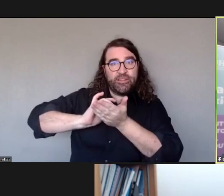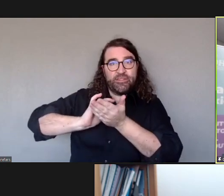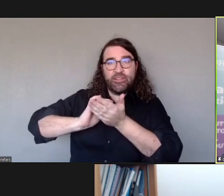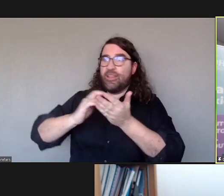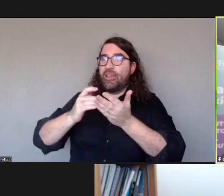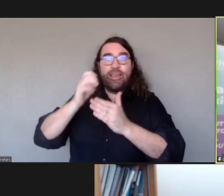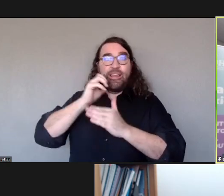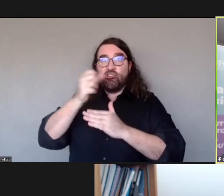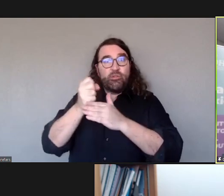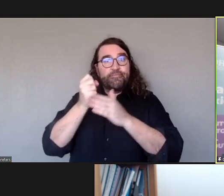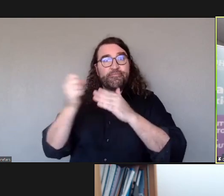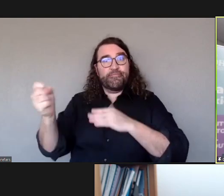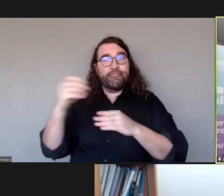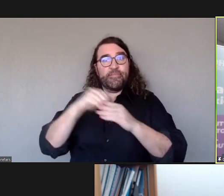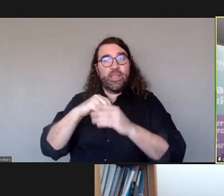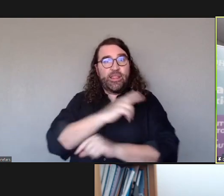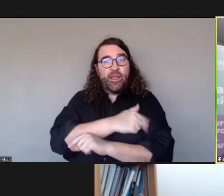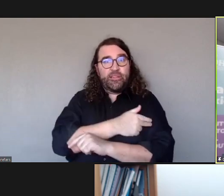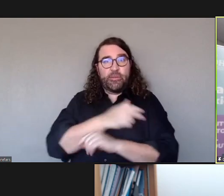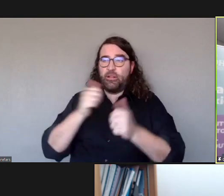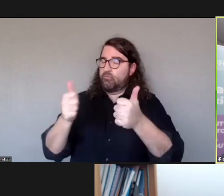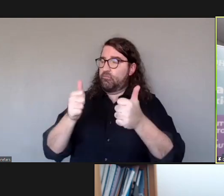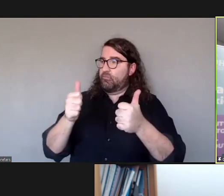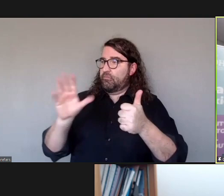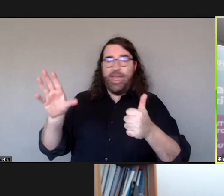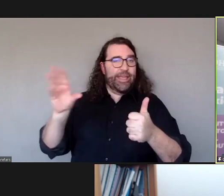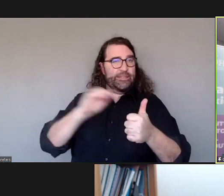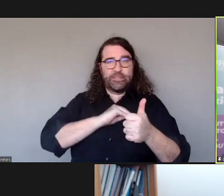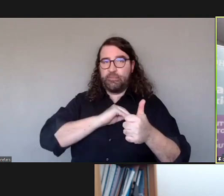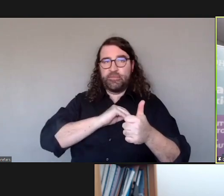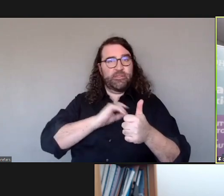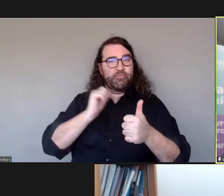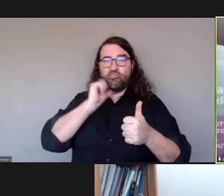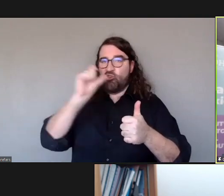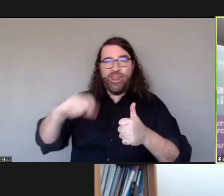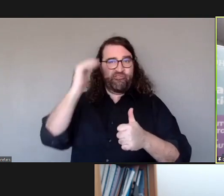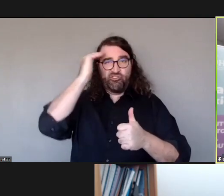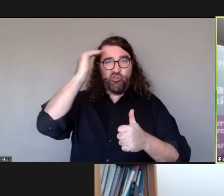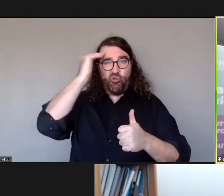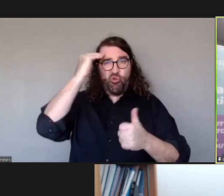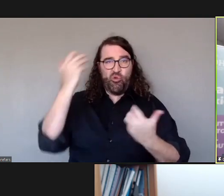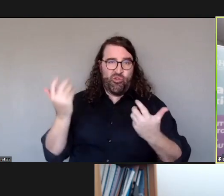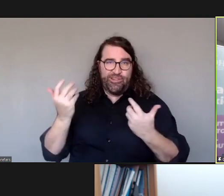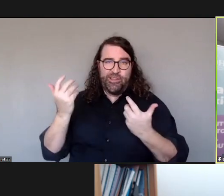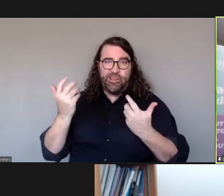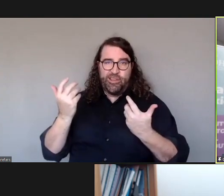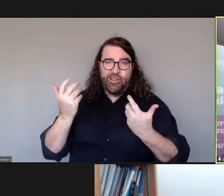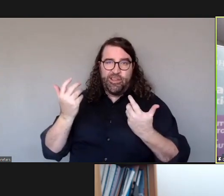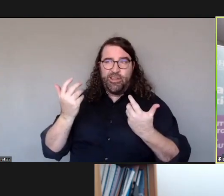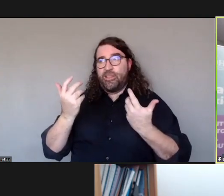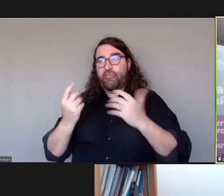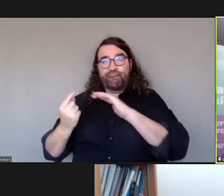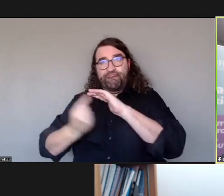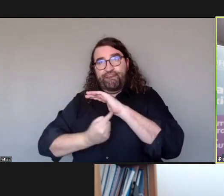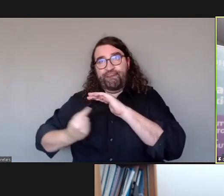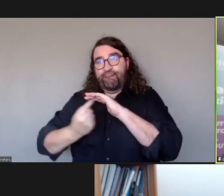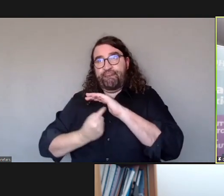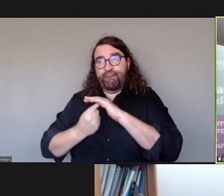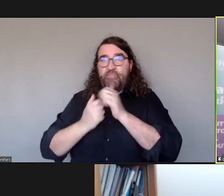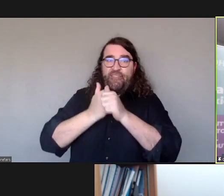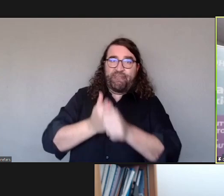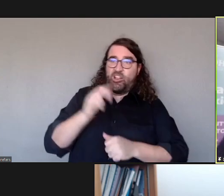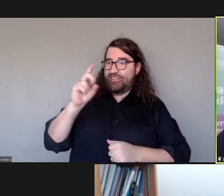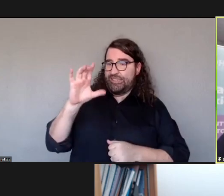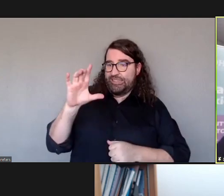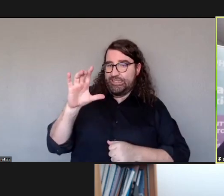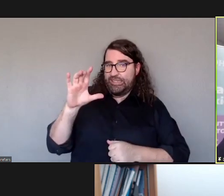hospital, I'm totally okay with not knowing. They go on the quarantine and isolation CDC website,